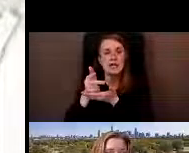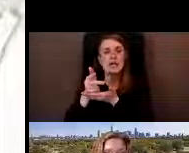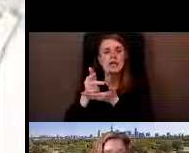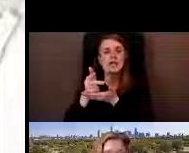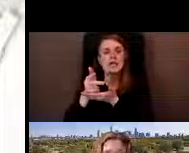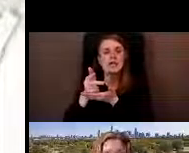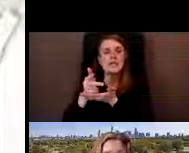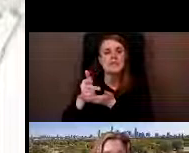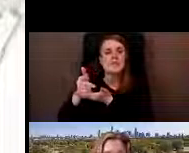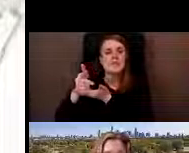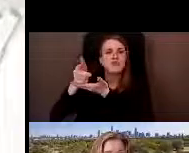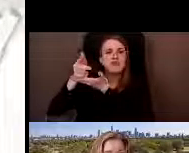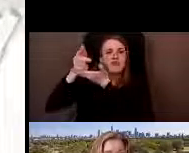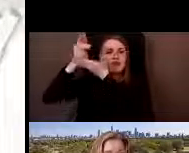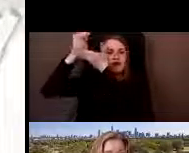of a footprint.